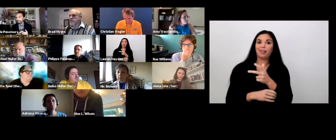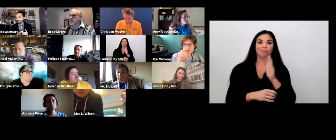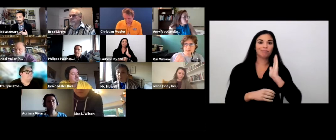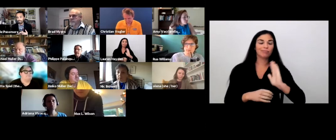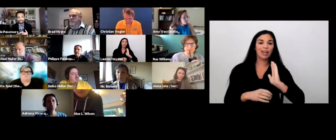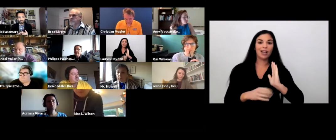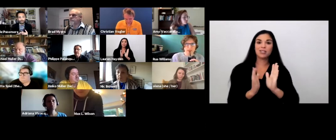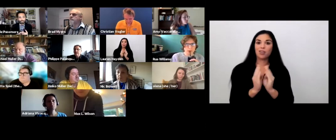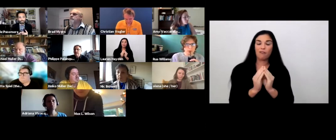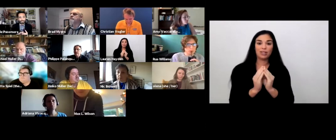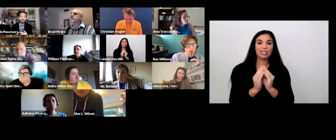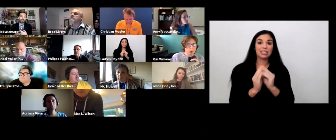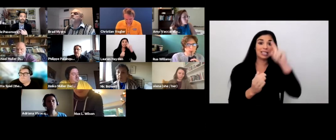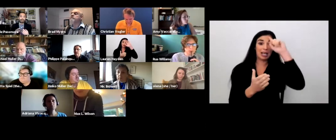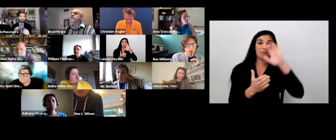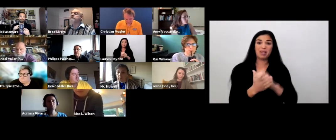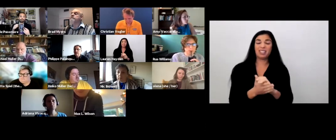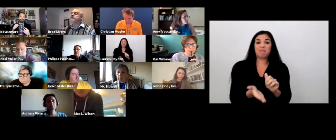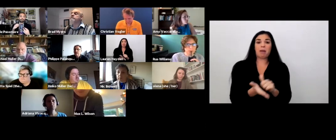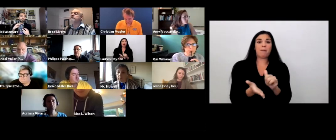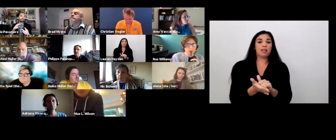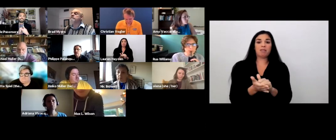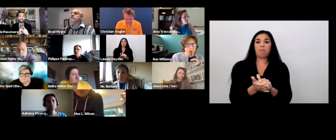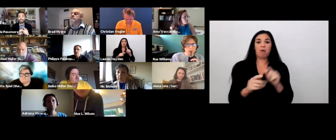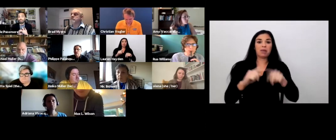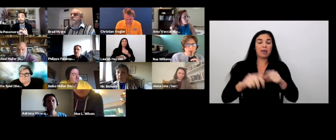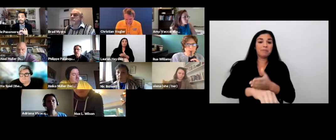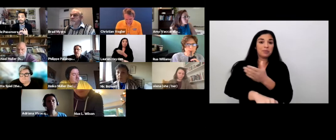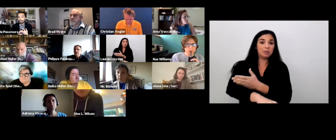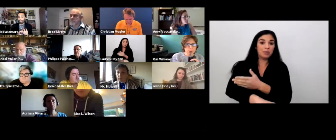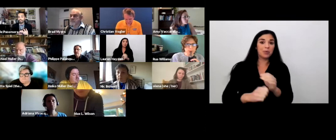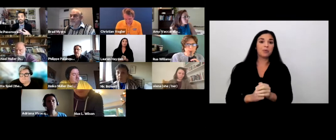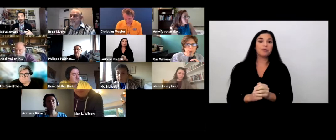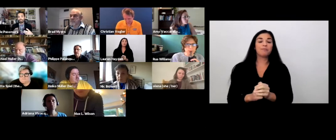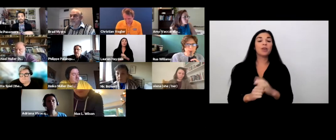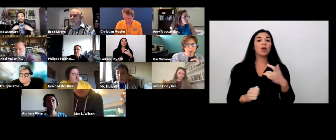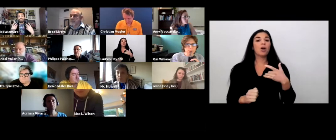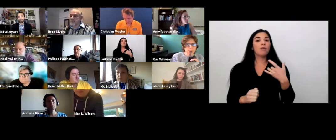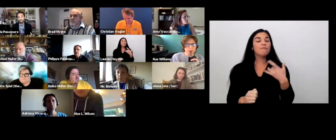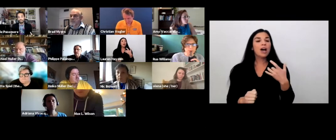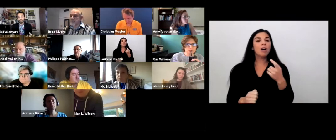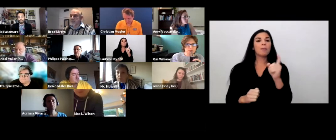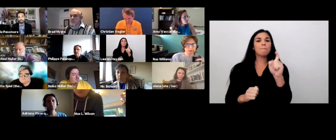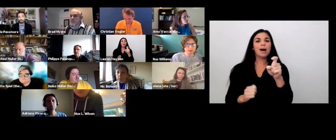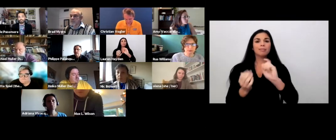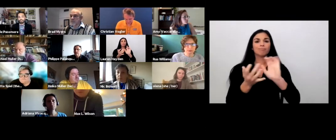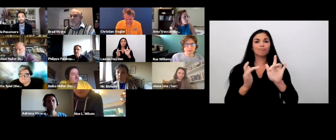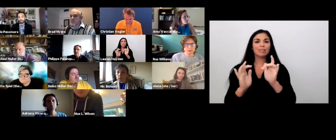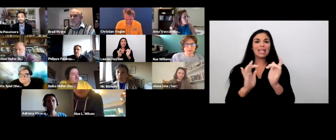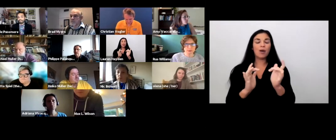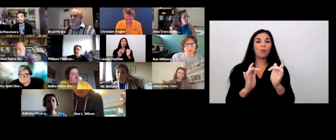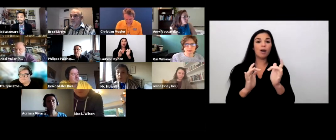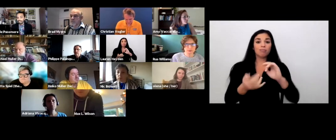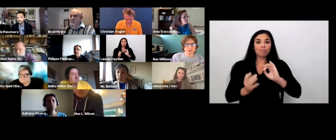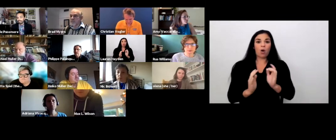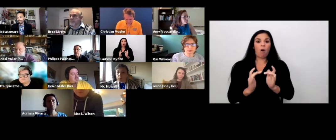disbelief that these events can be done well. This was due to a need for networking, which they felt could not be done online. Most research takes